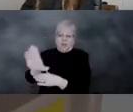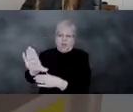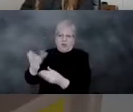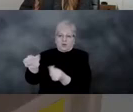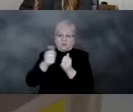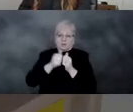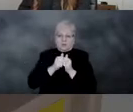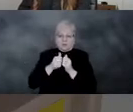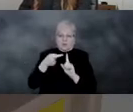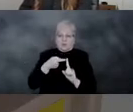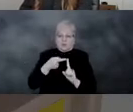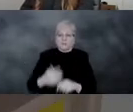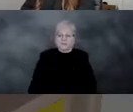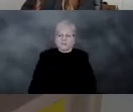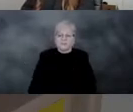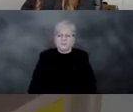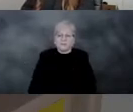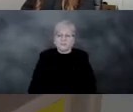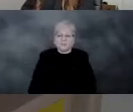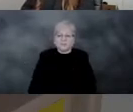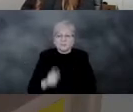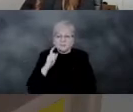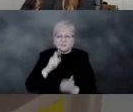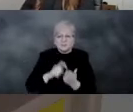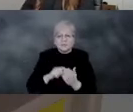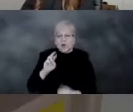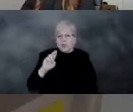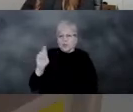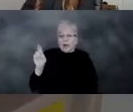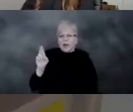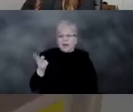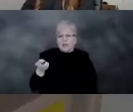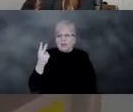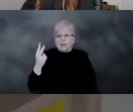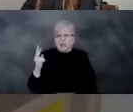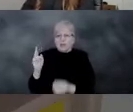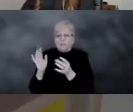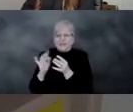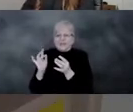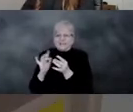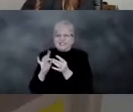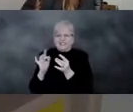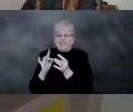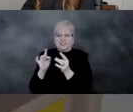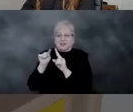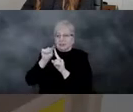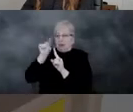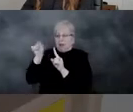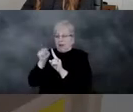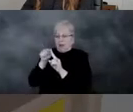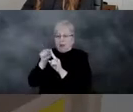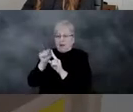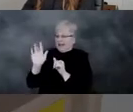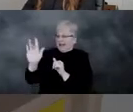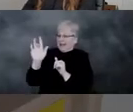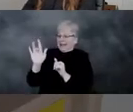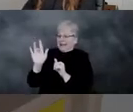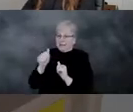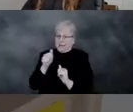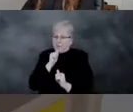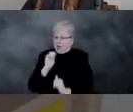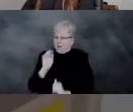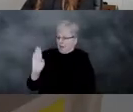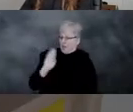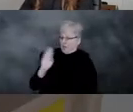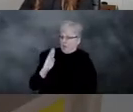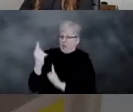on this right hand side are two message bubbles. Clicking this is going to start a private one-on-one chat with